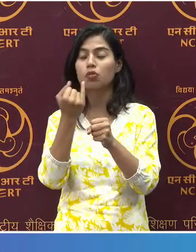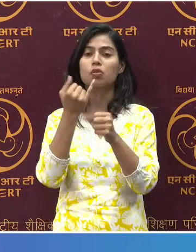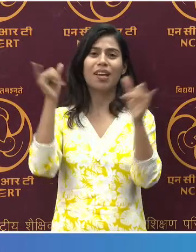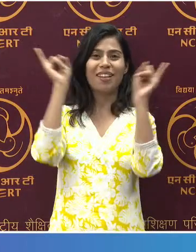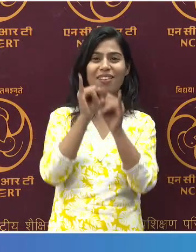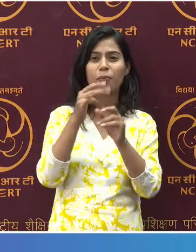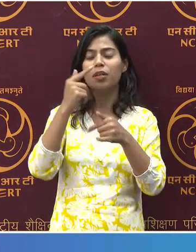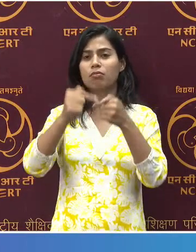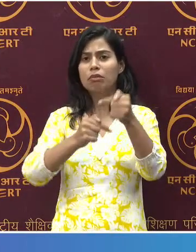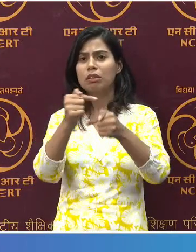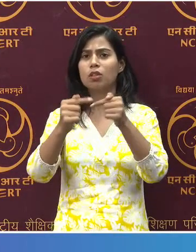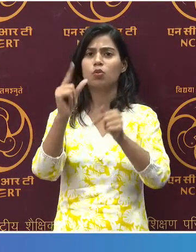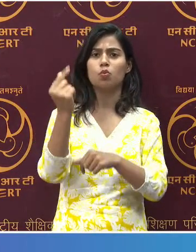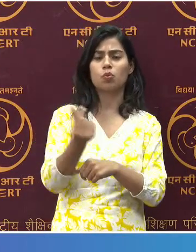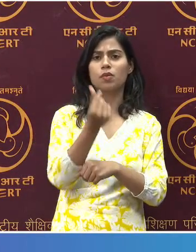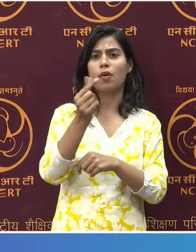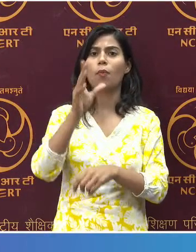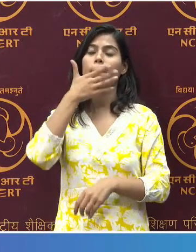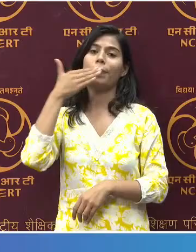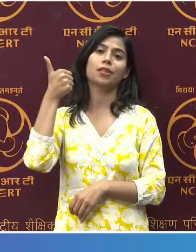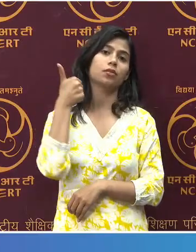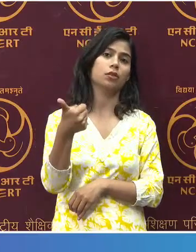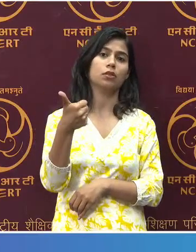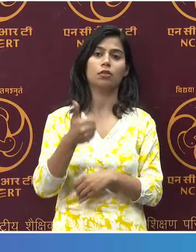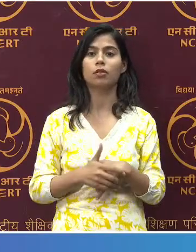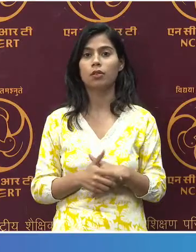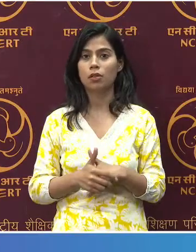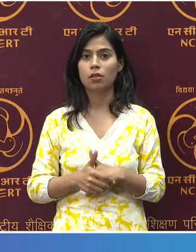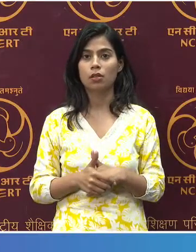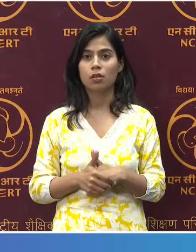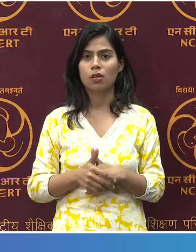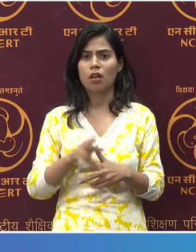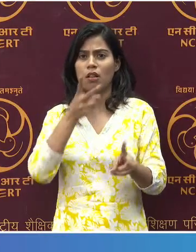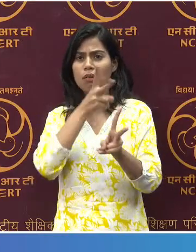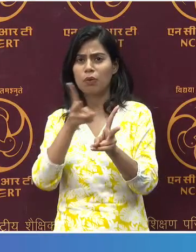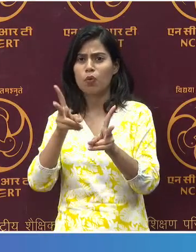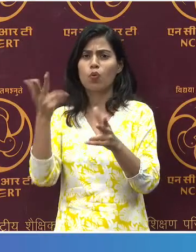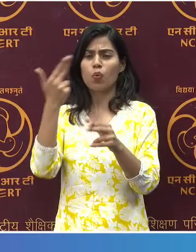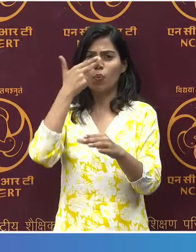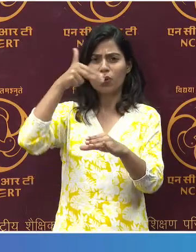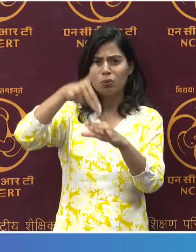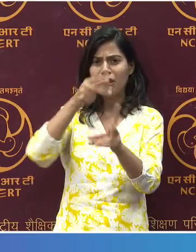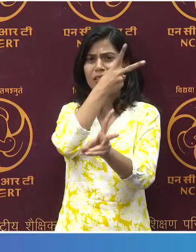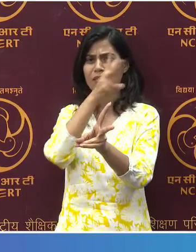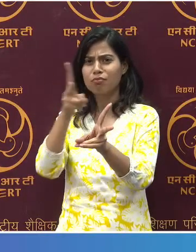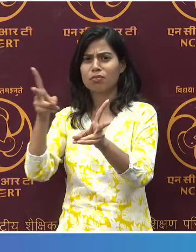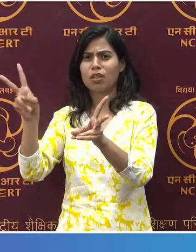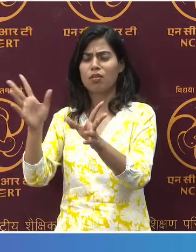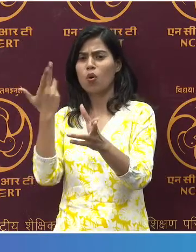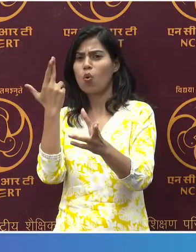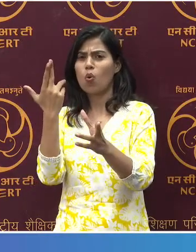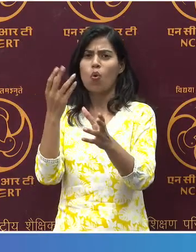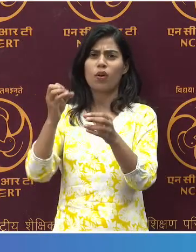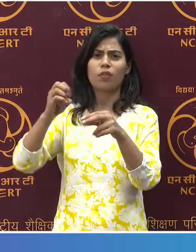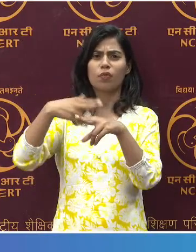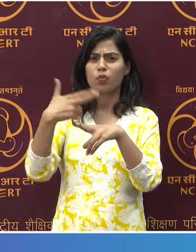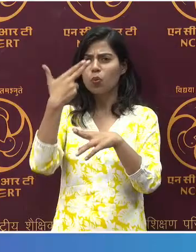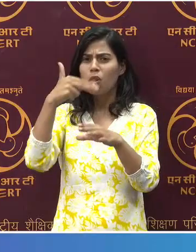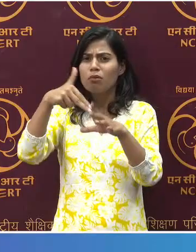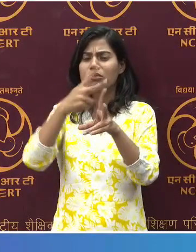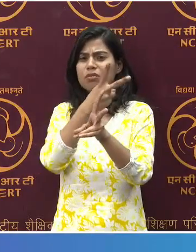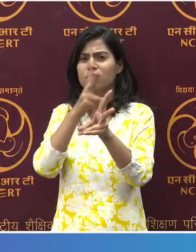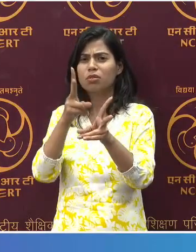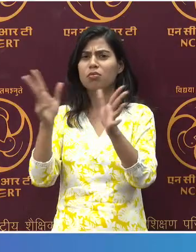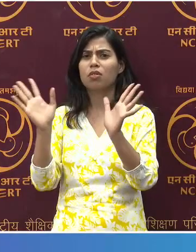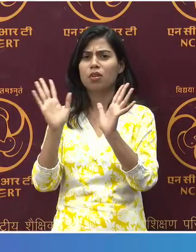the to be known as best fuel. Best fuel. Rather than wood or any other kind of fuel to be used, that will generate also smoke.